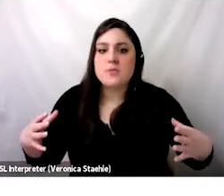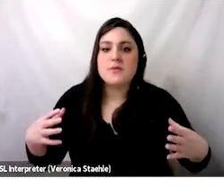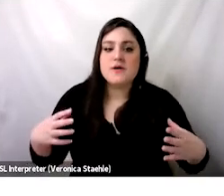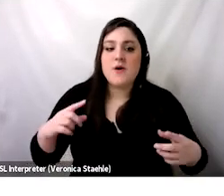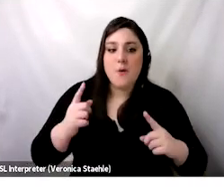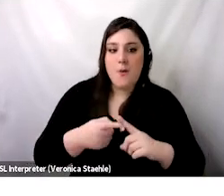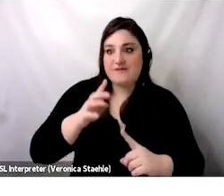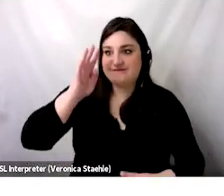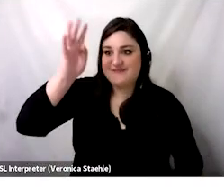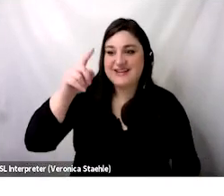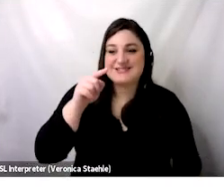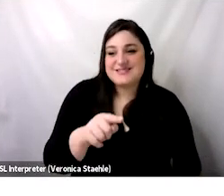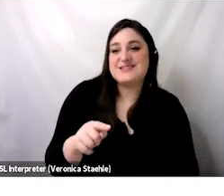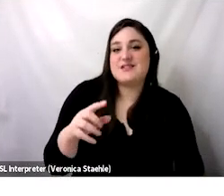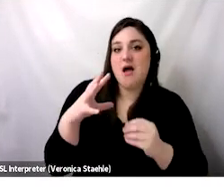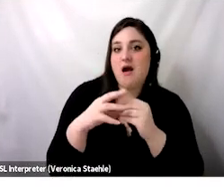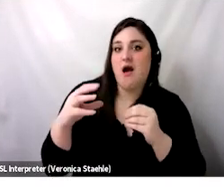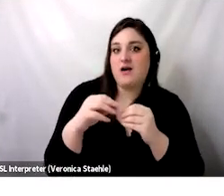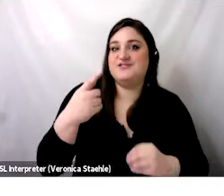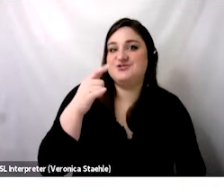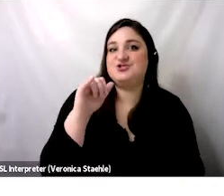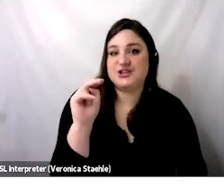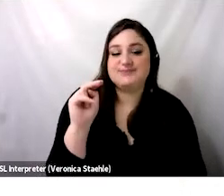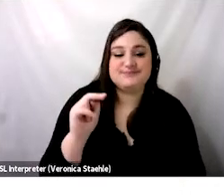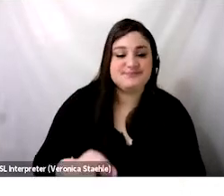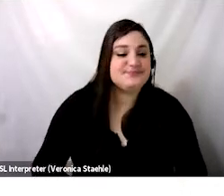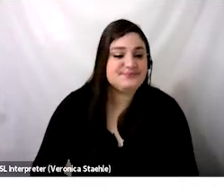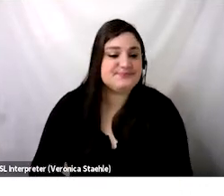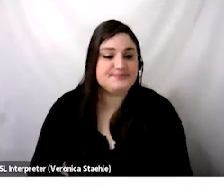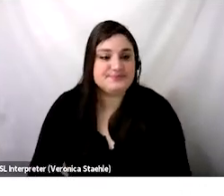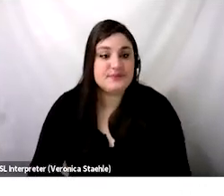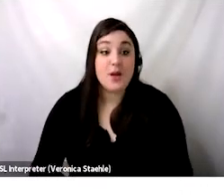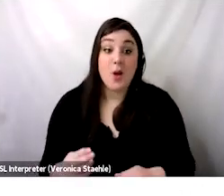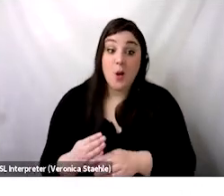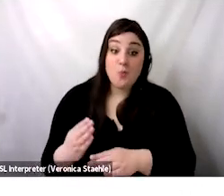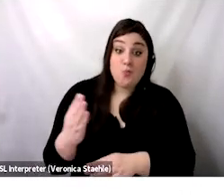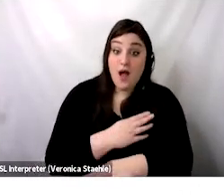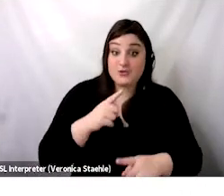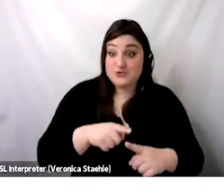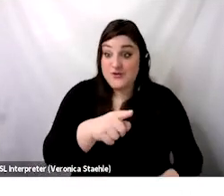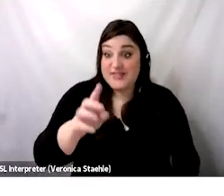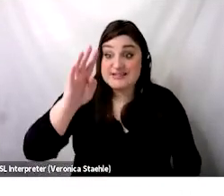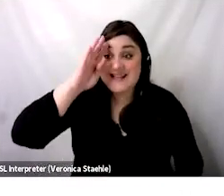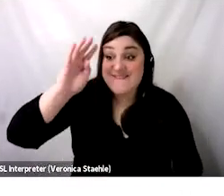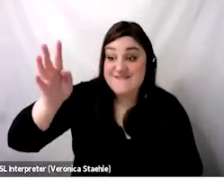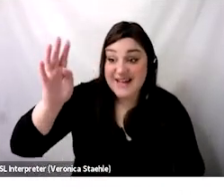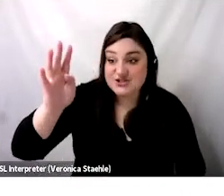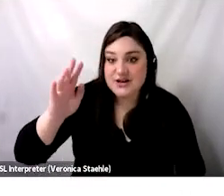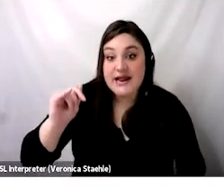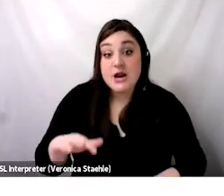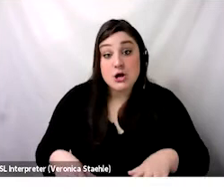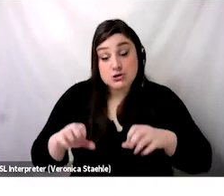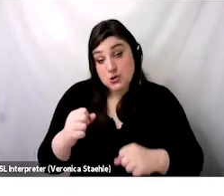the cotton gin. Because prior to the cotton gin, it took one person